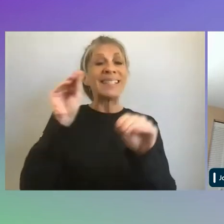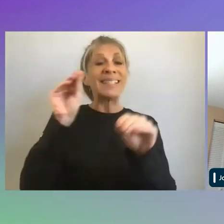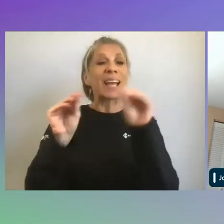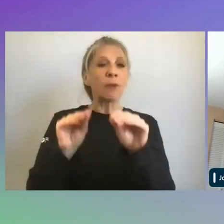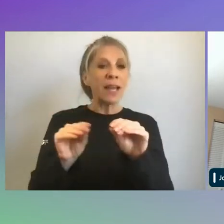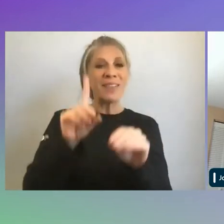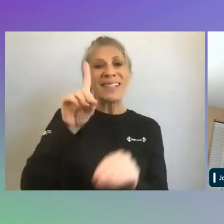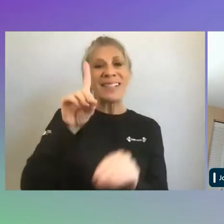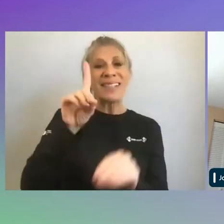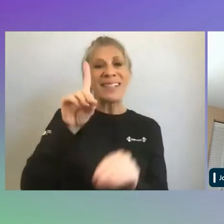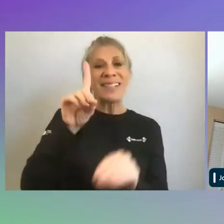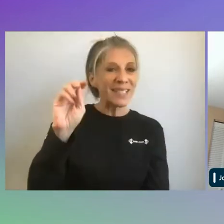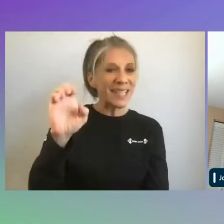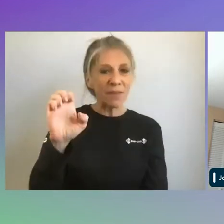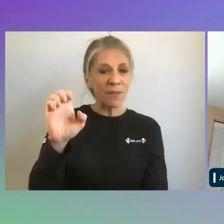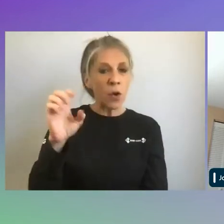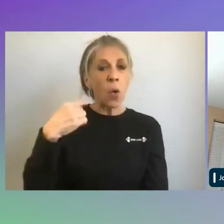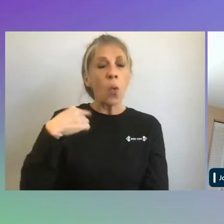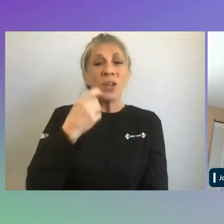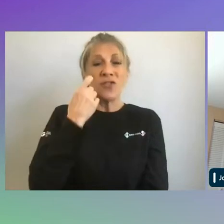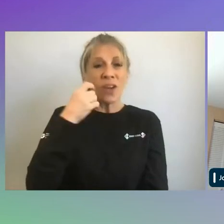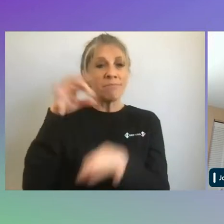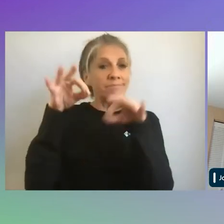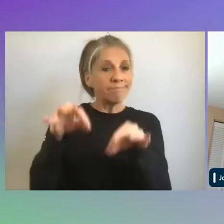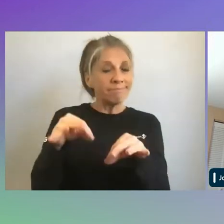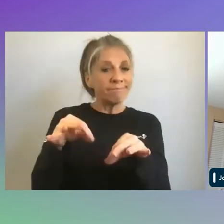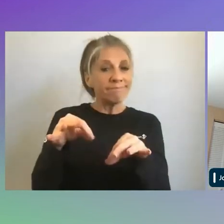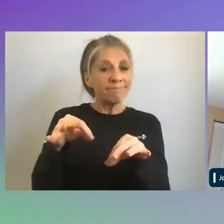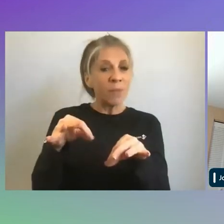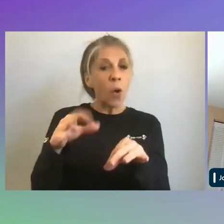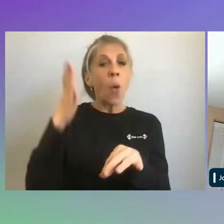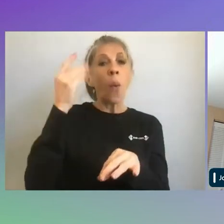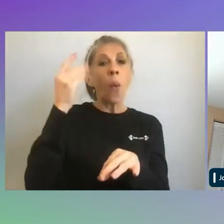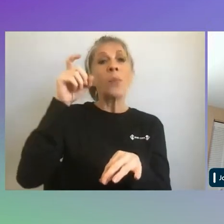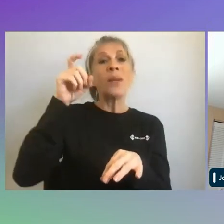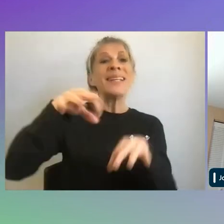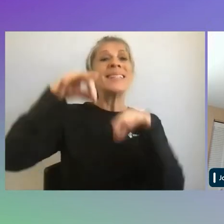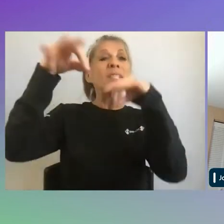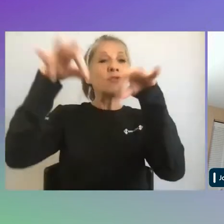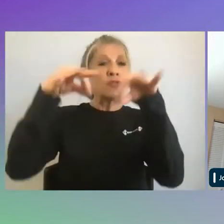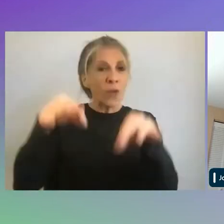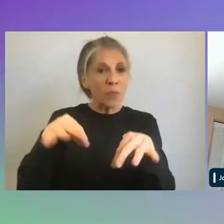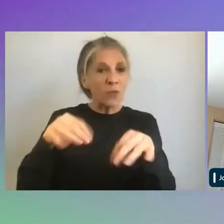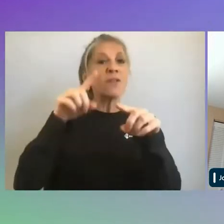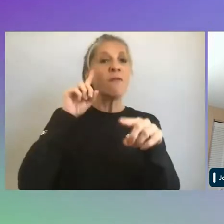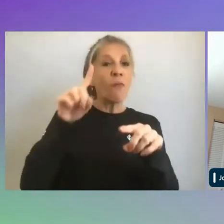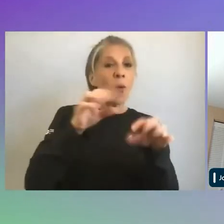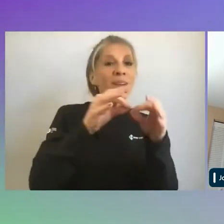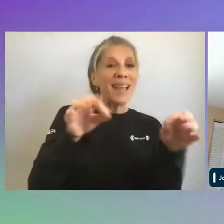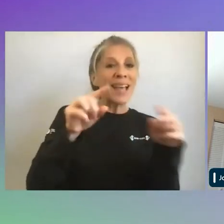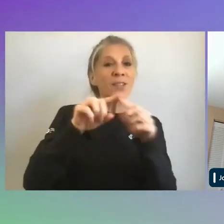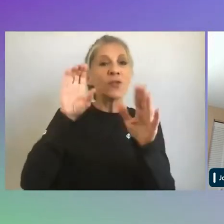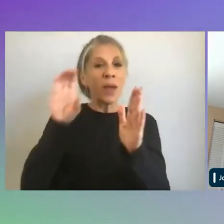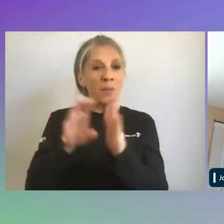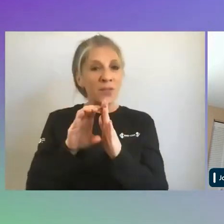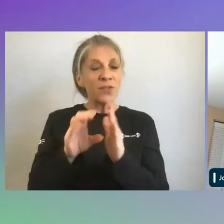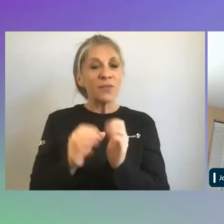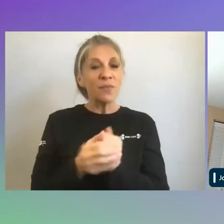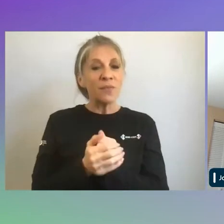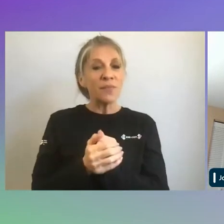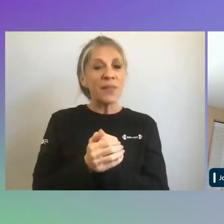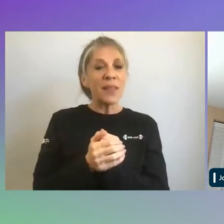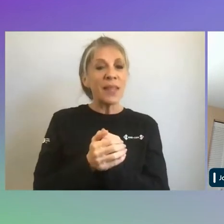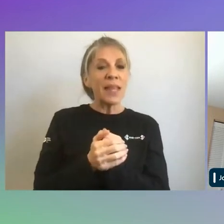decorative. We just gone over this, why we need descriptions for text to image images. But if